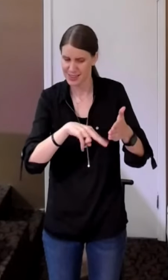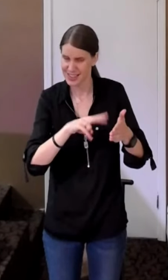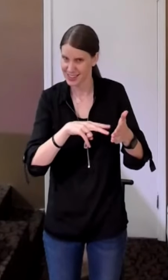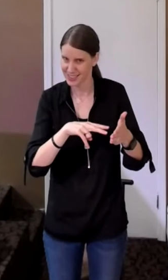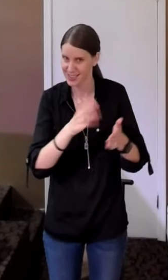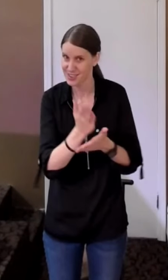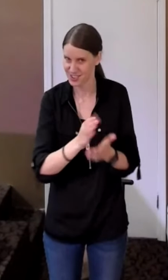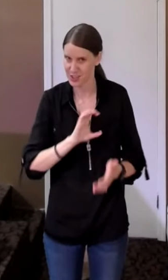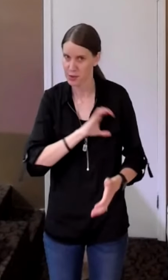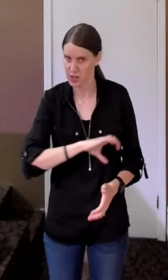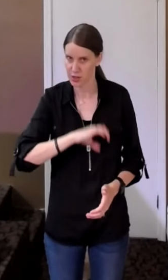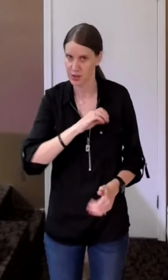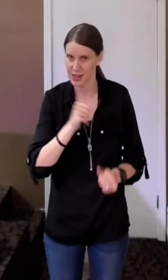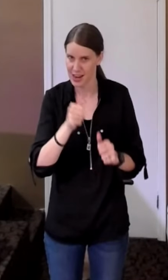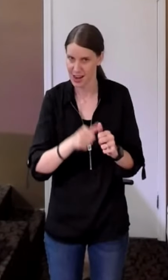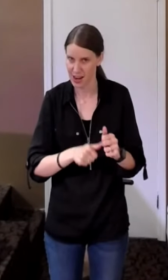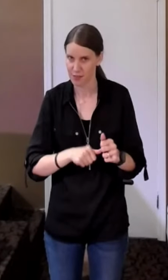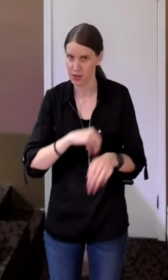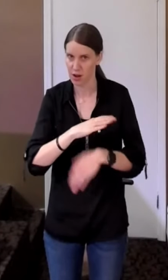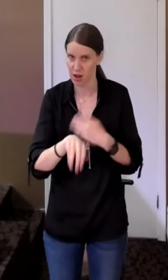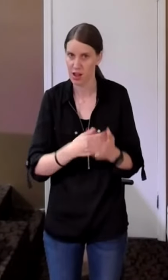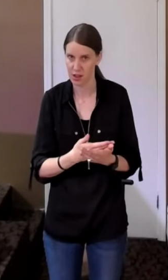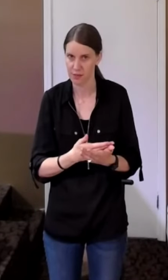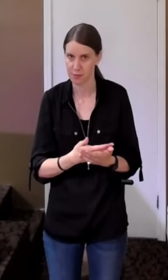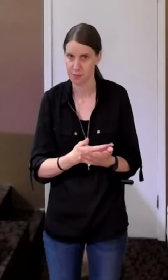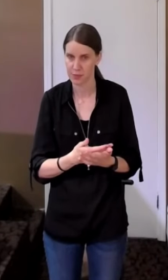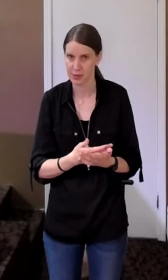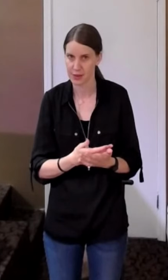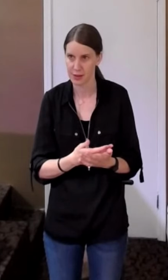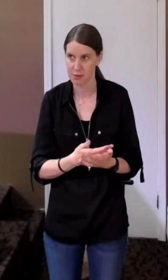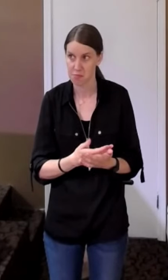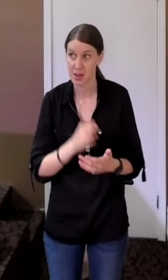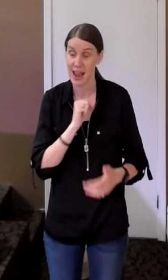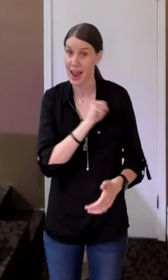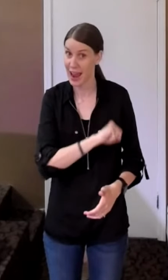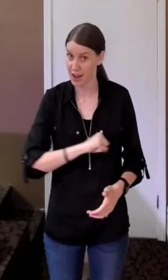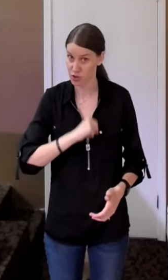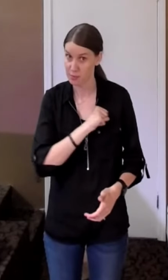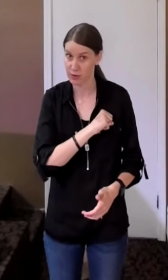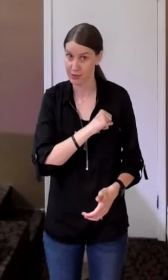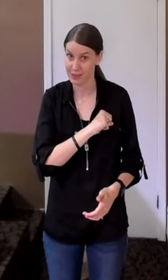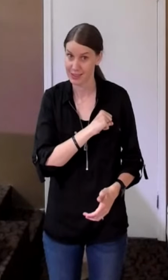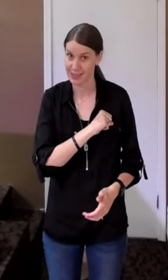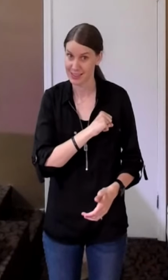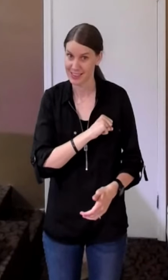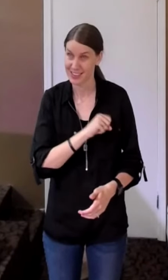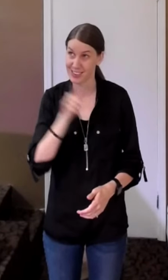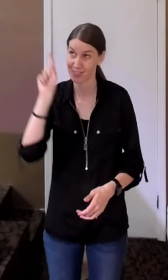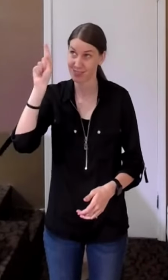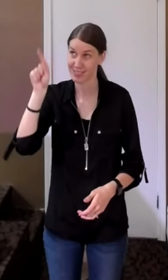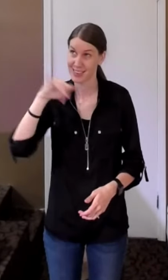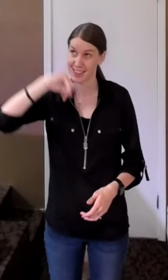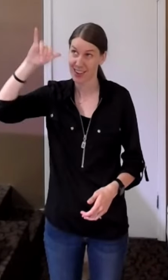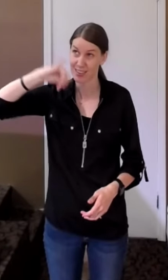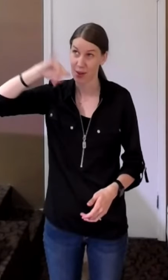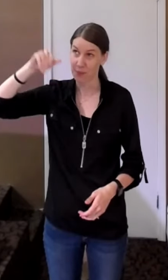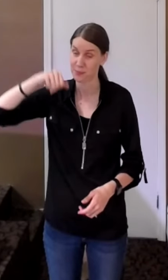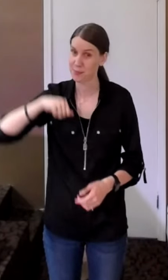already, every single one of these is actually an attribute of the Lord Jesus Christ and our nurturing Heavenly